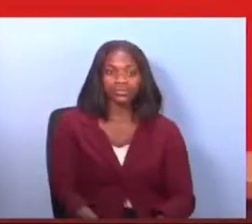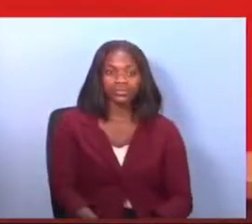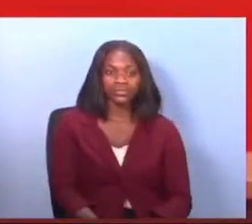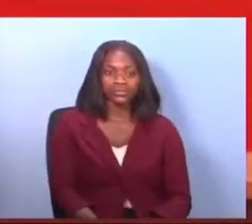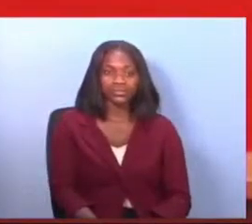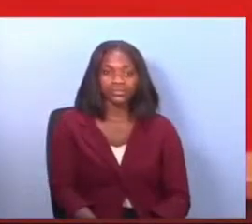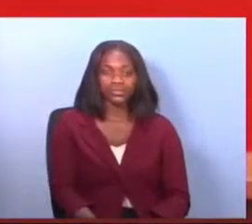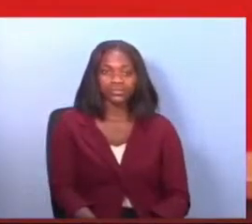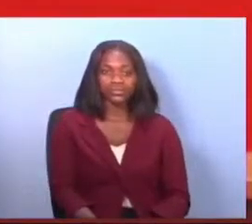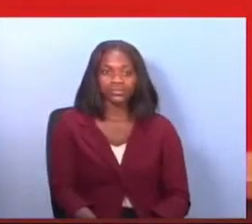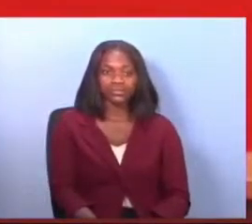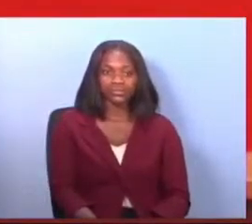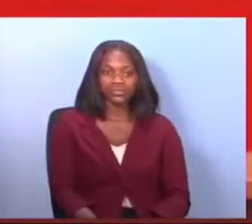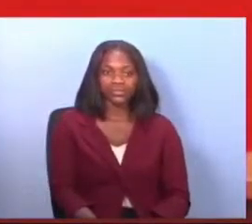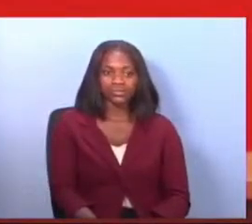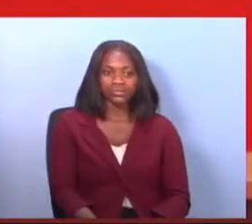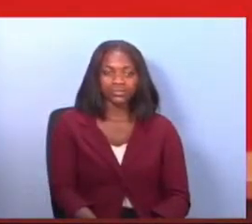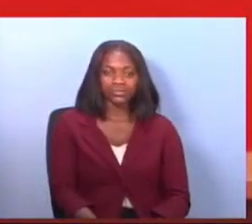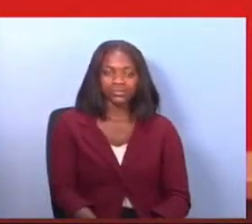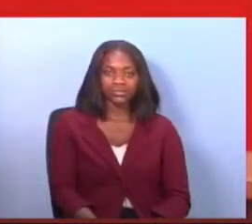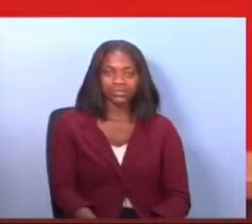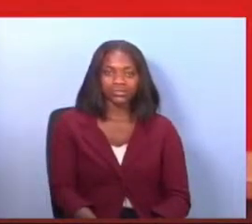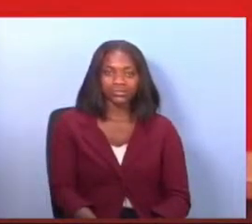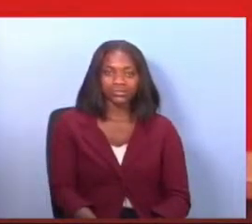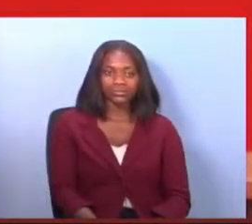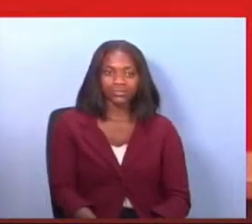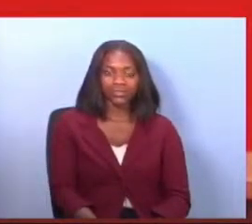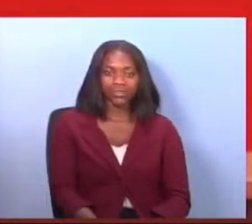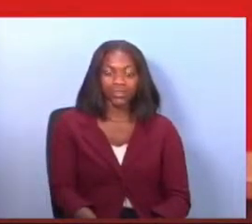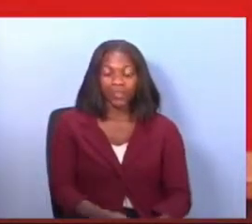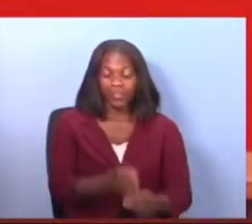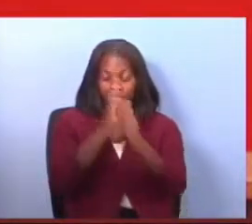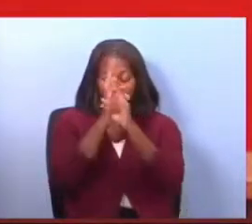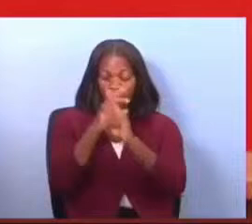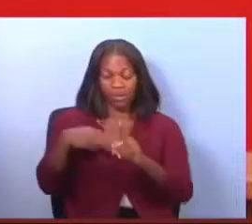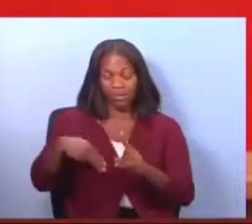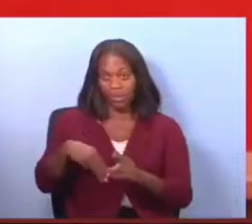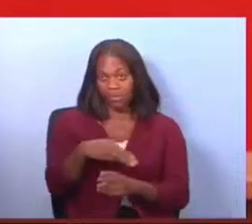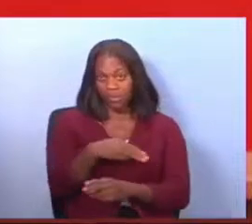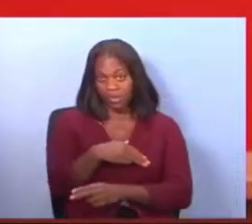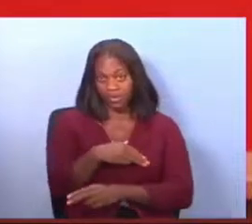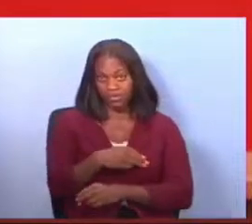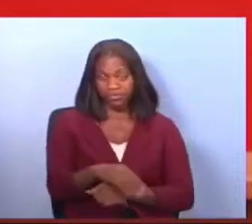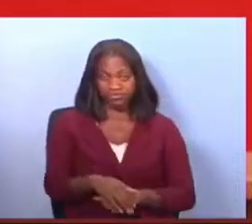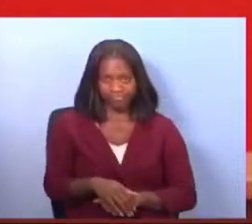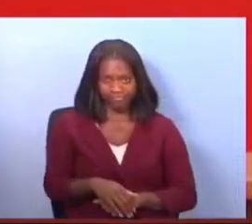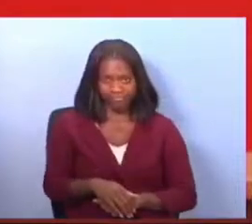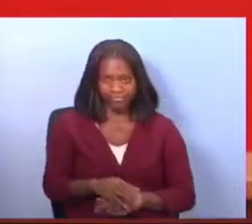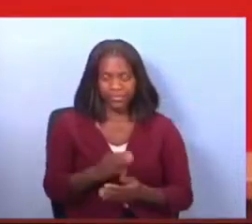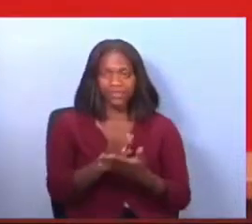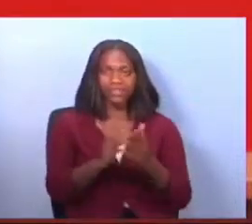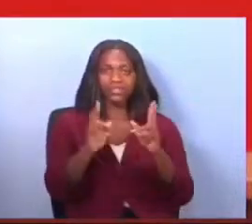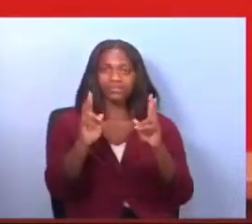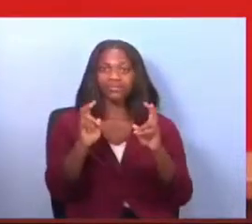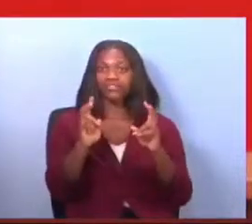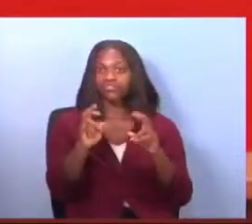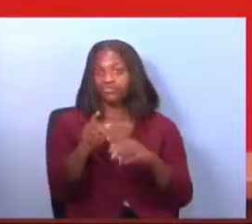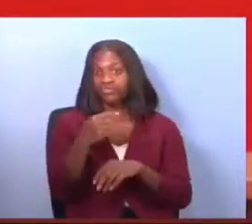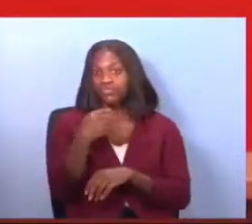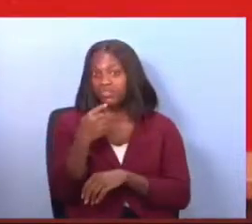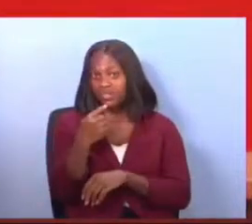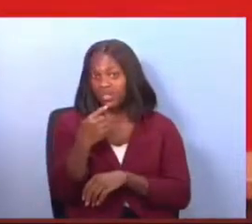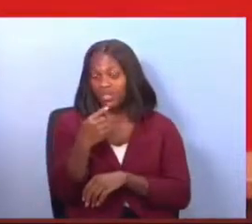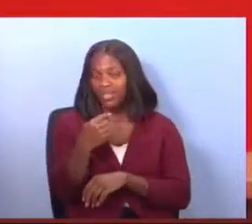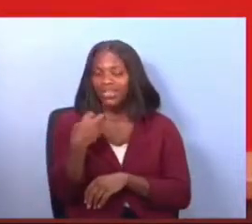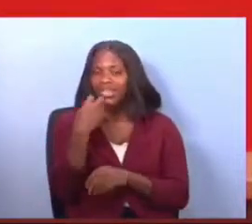Honourable member, in respect of some matters that you have raised, it is settled. Speaker